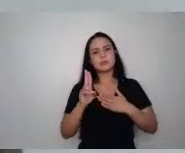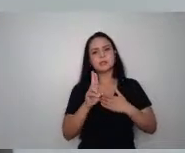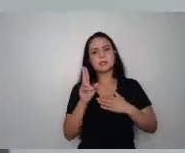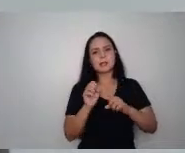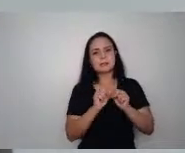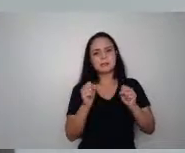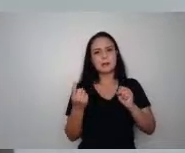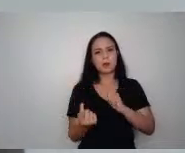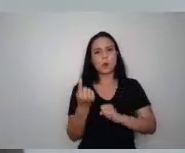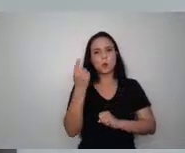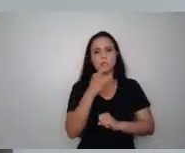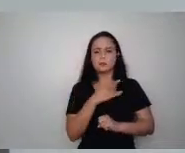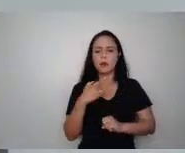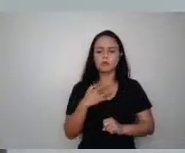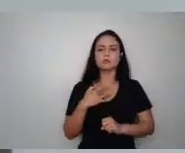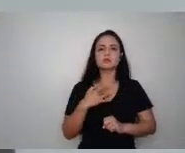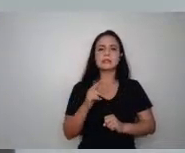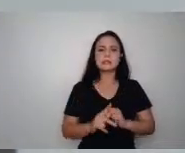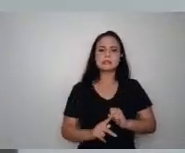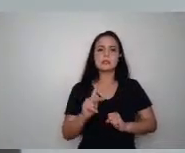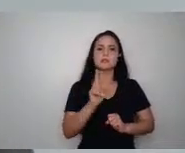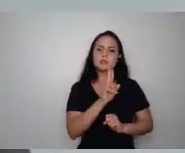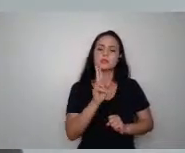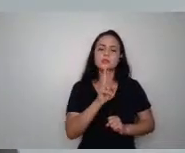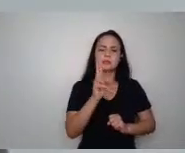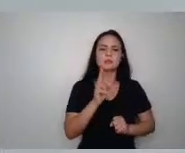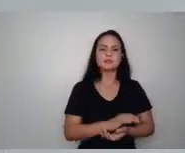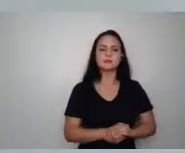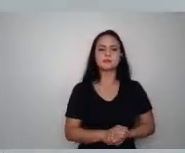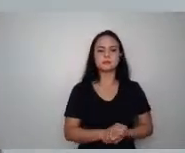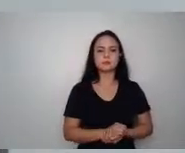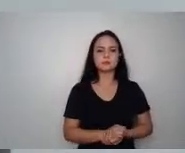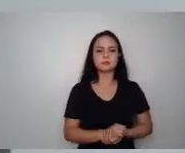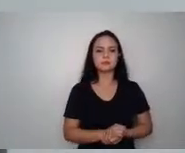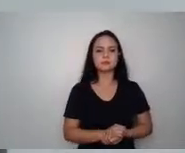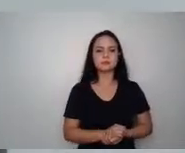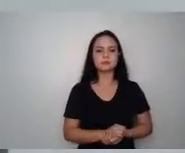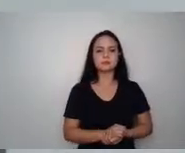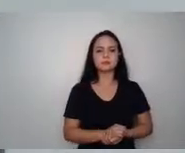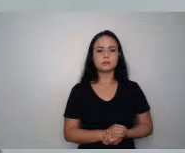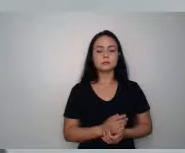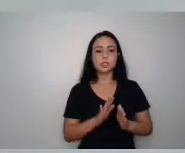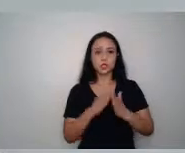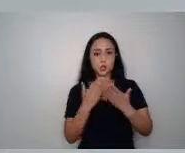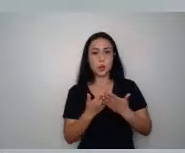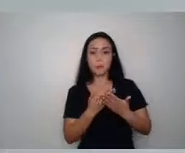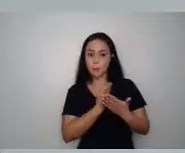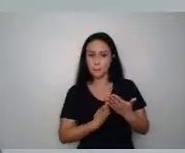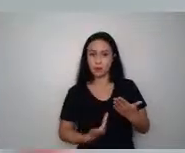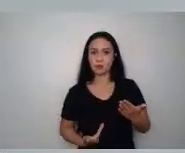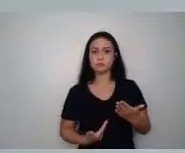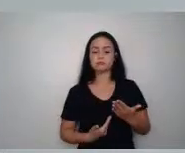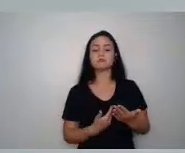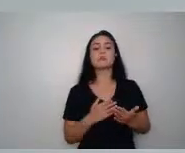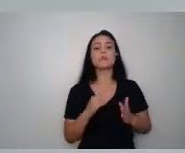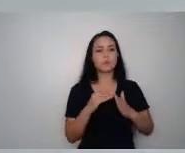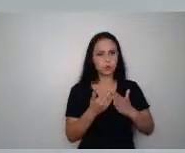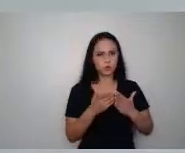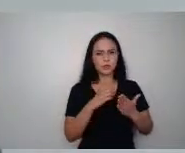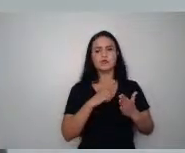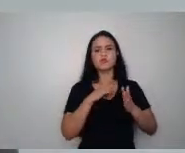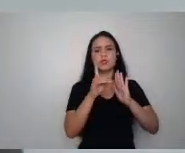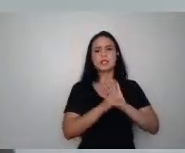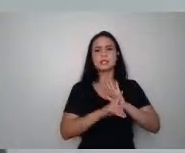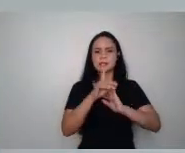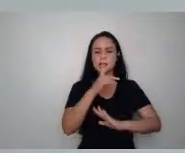family. I always used the National United System, healthcare system. So I always